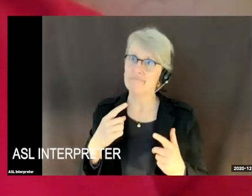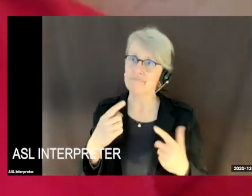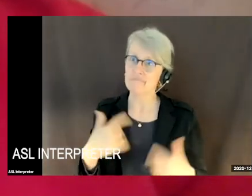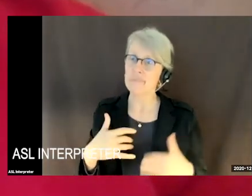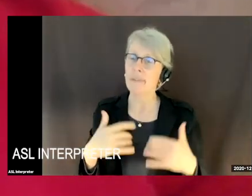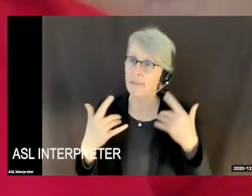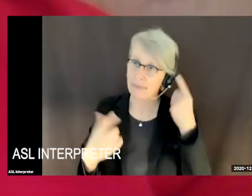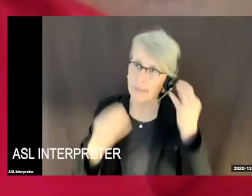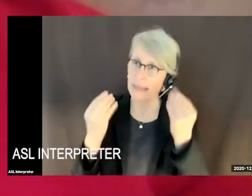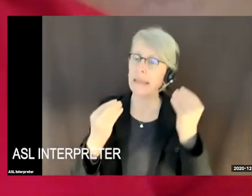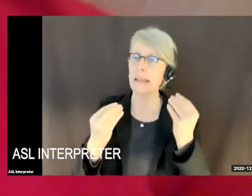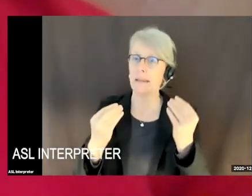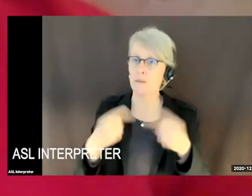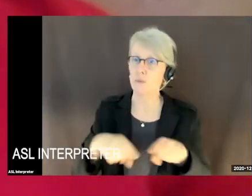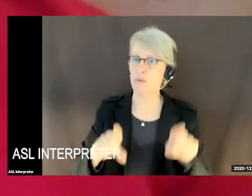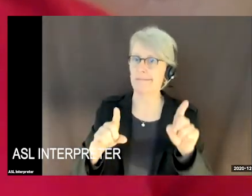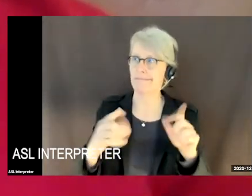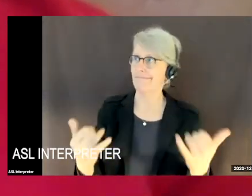during the pandemic